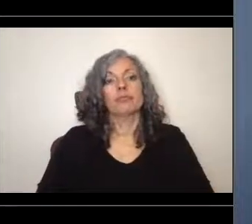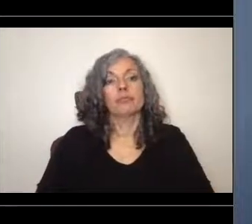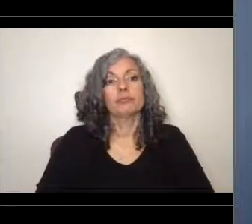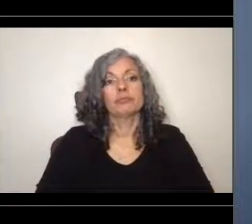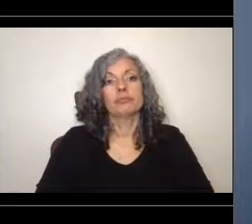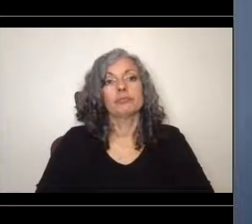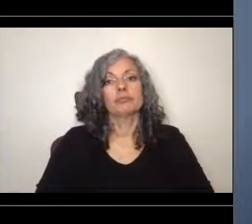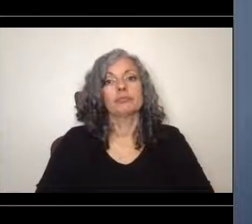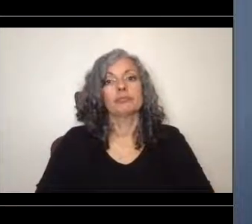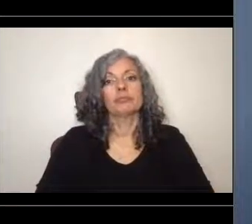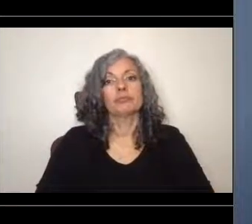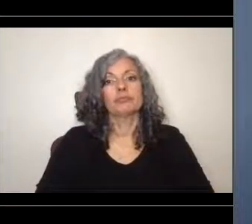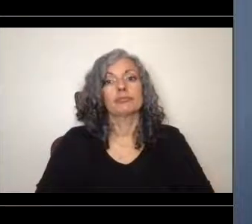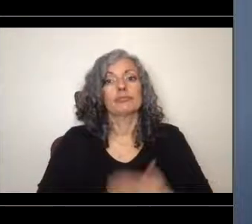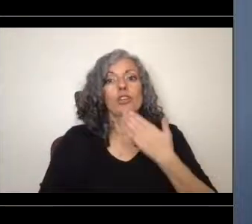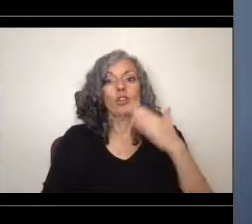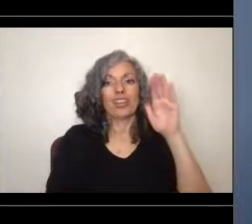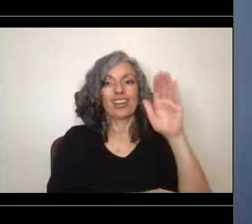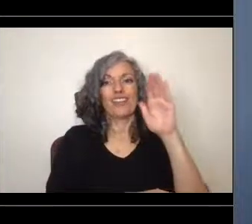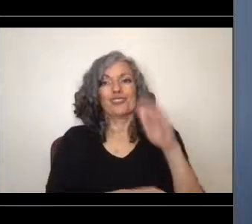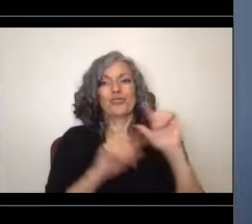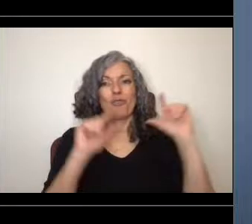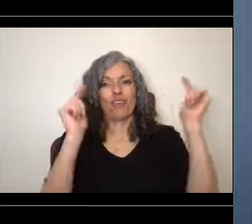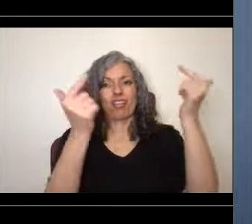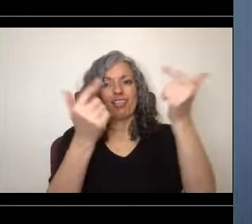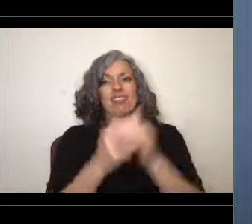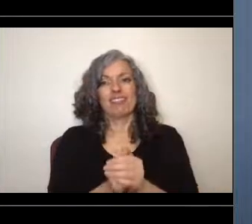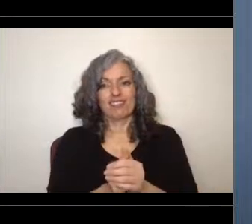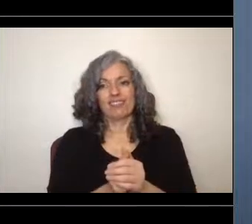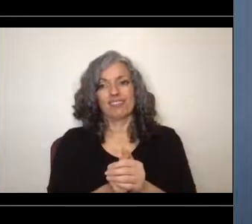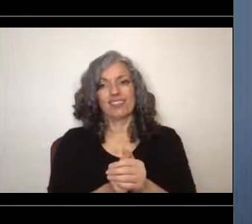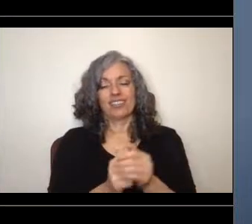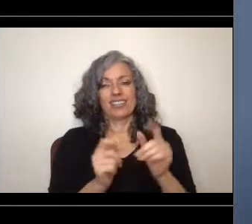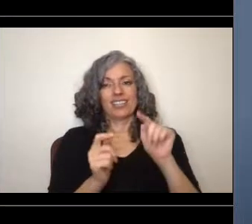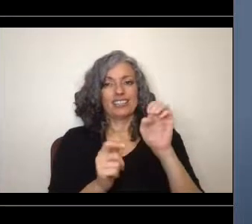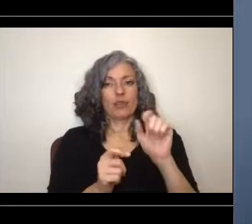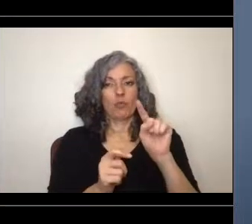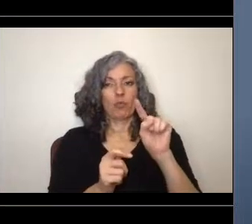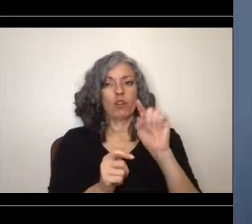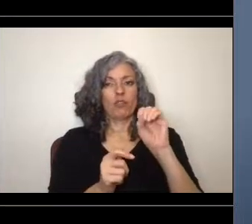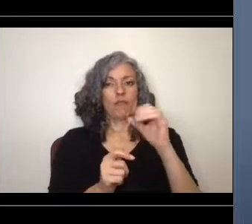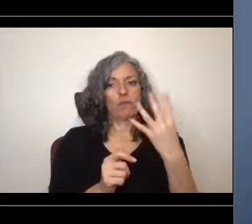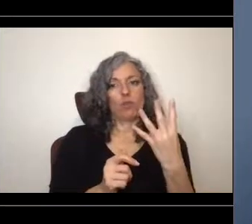Good afternoon, Commissioners. Tab 104 is an allocation request for